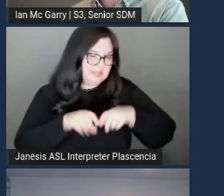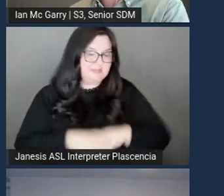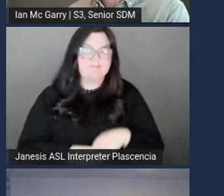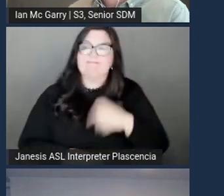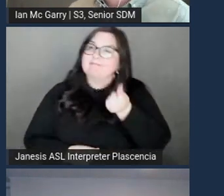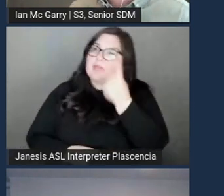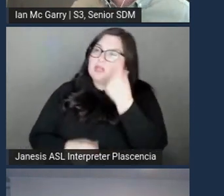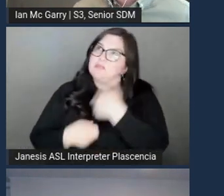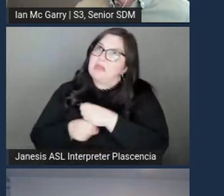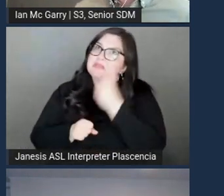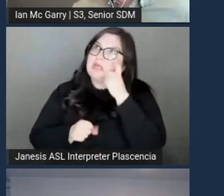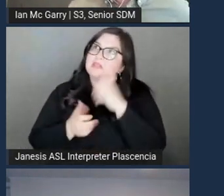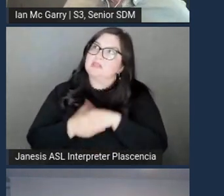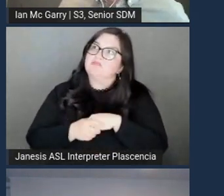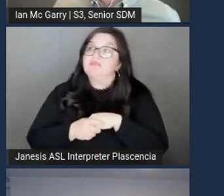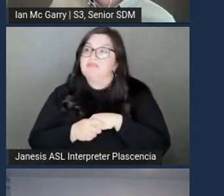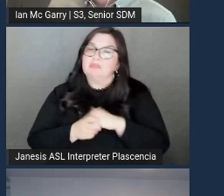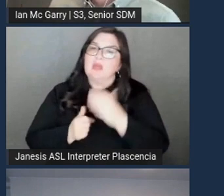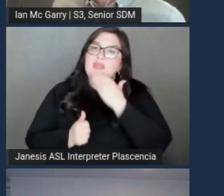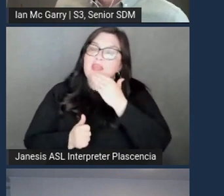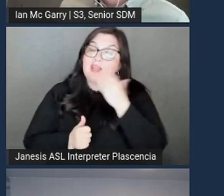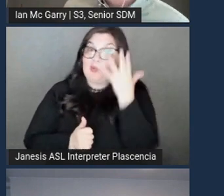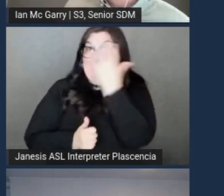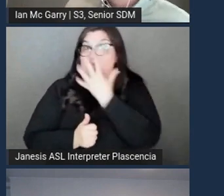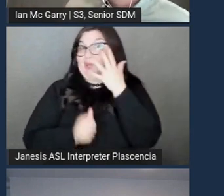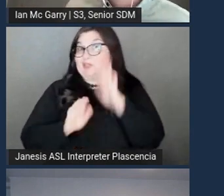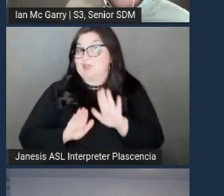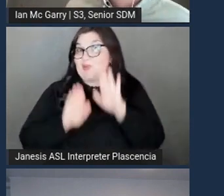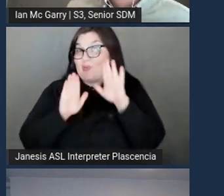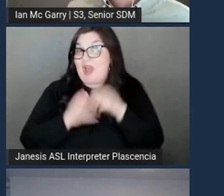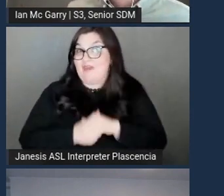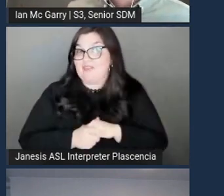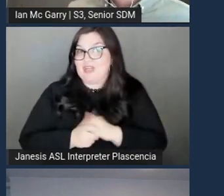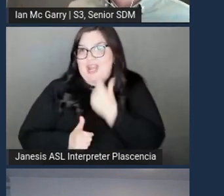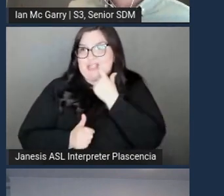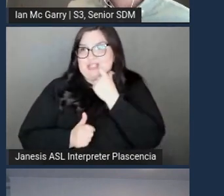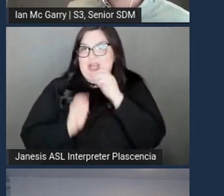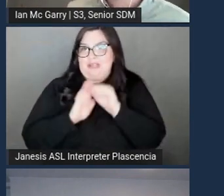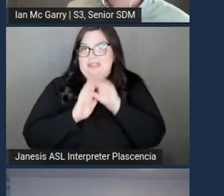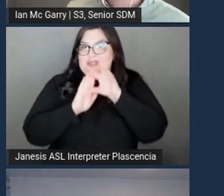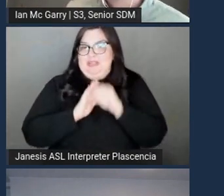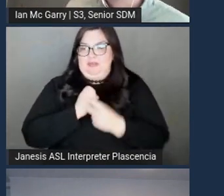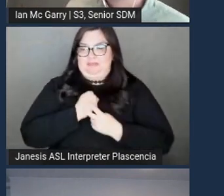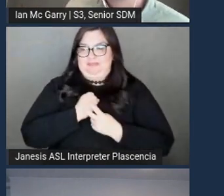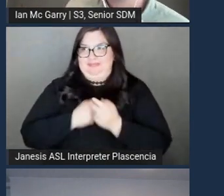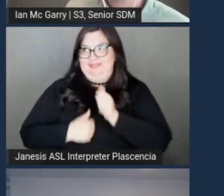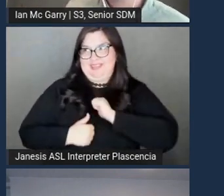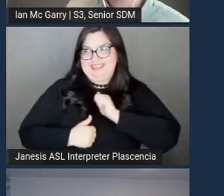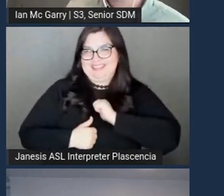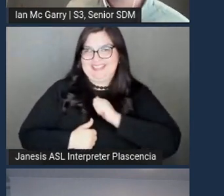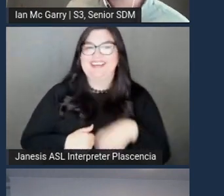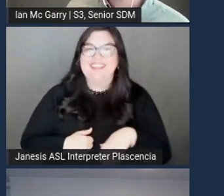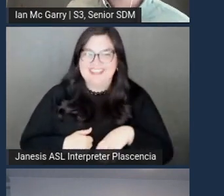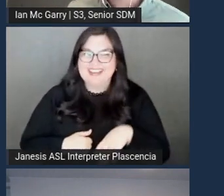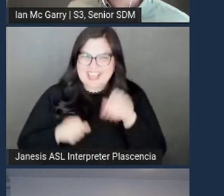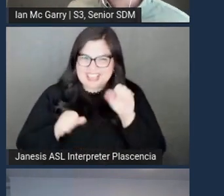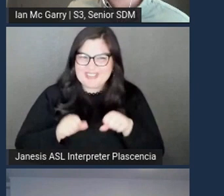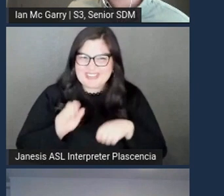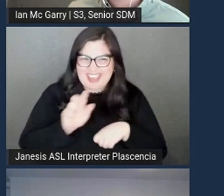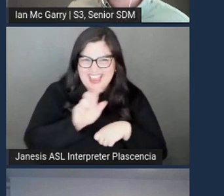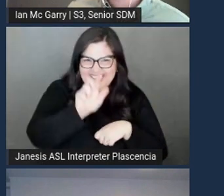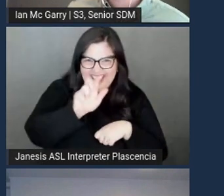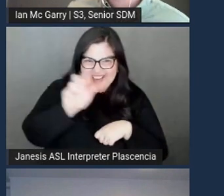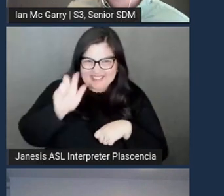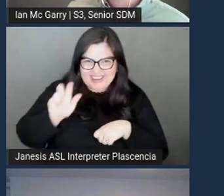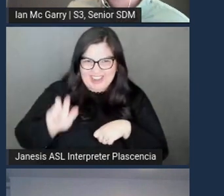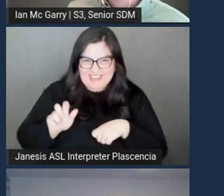Makes sense. And thank you. This looks wonderful. I actually just took a screenshot of it. And you can hover over each site to kind of